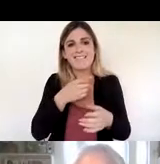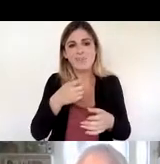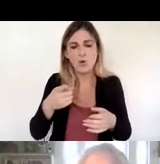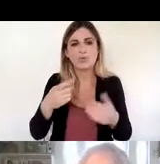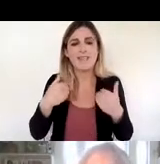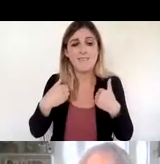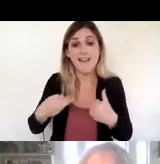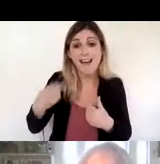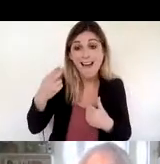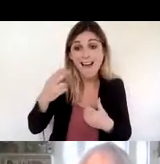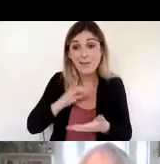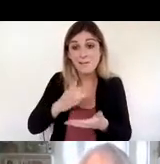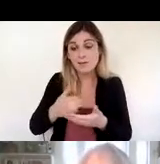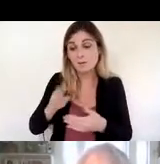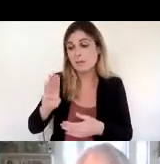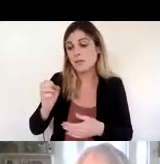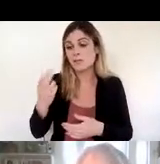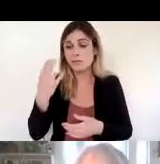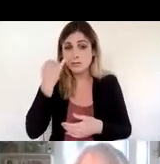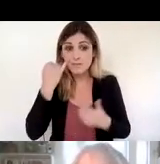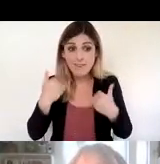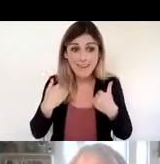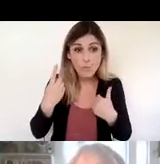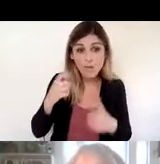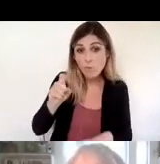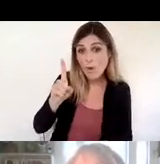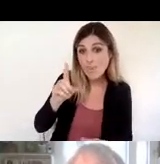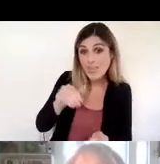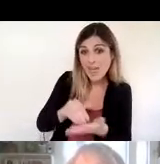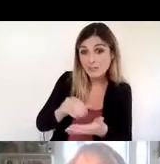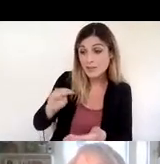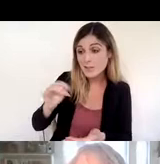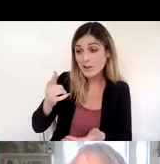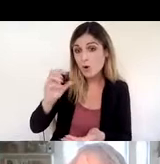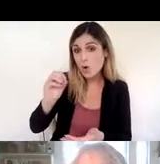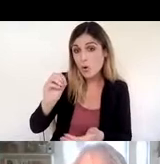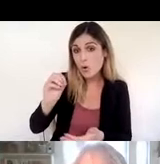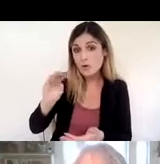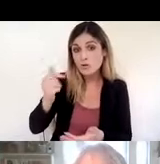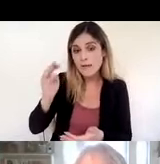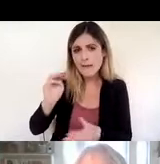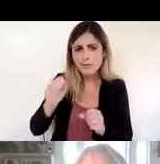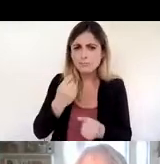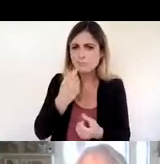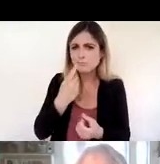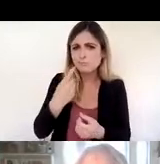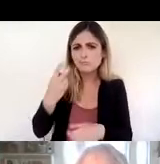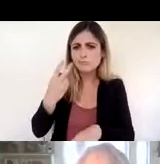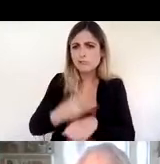amounts. So if you have one that provides 1,000 micrograms, you could just take that 2 or 3 times a week, and that will give you sufficient